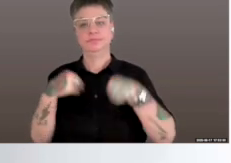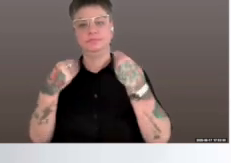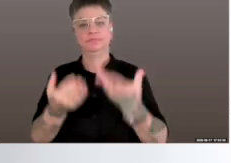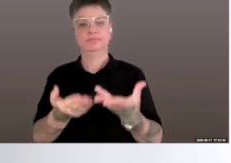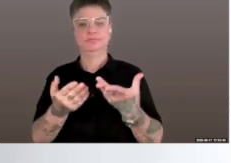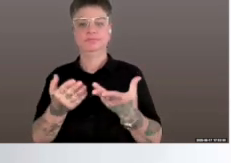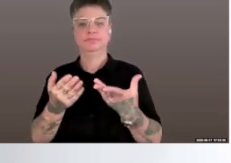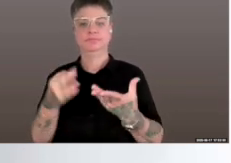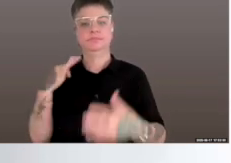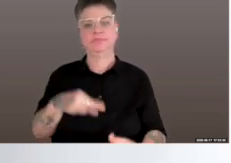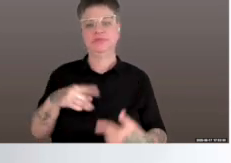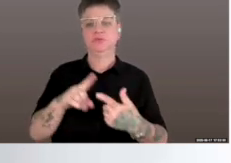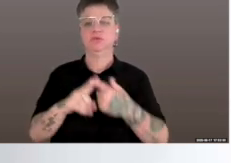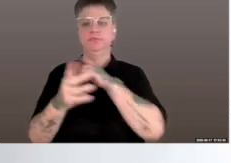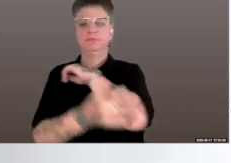please.